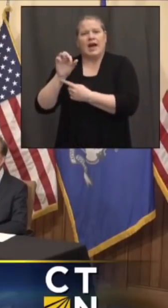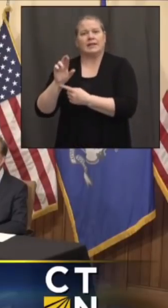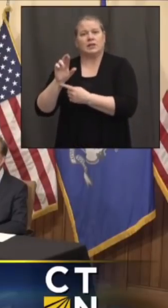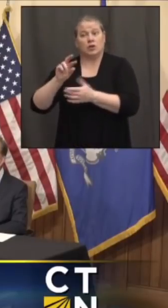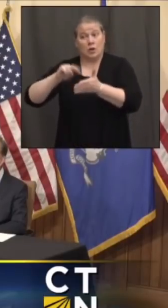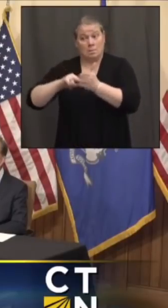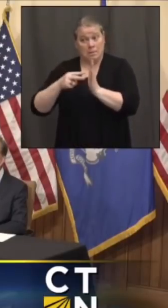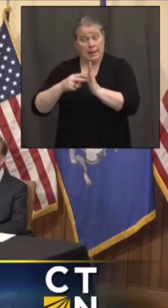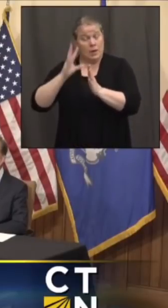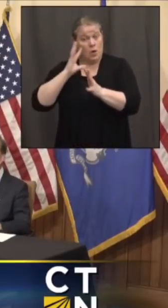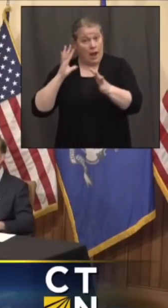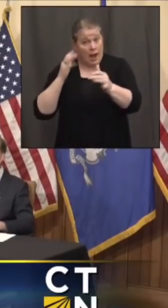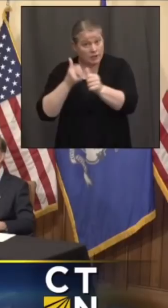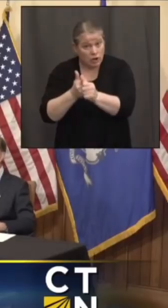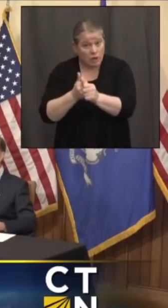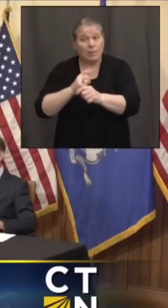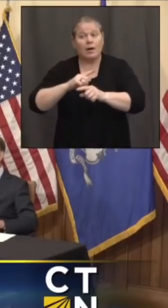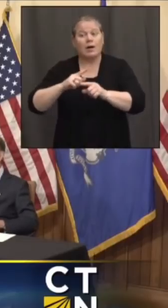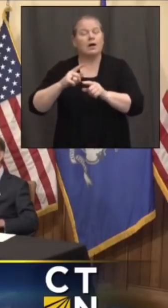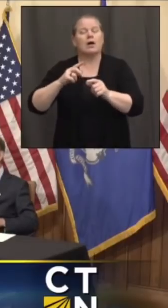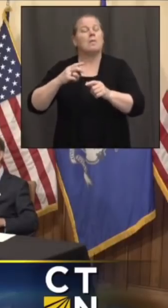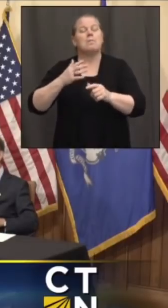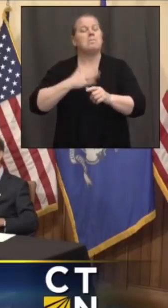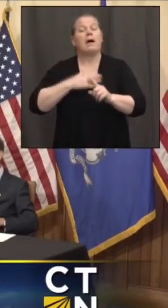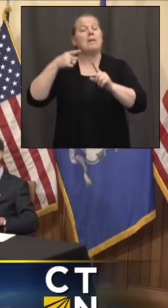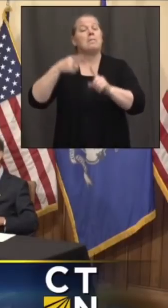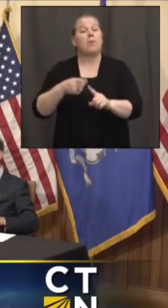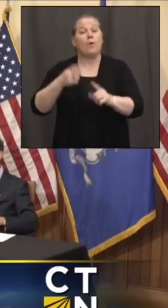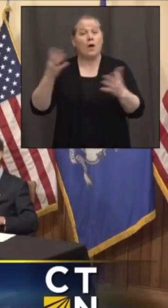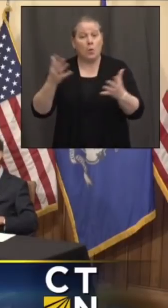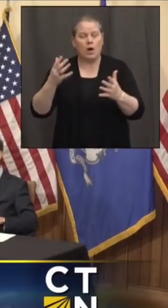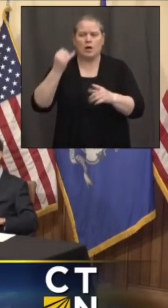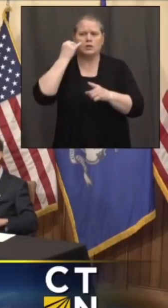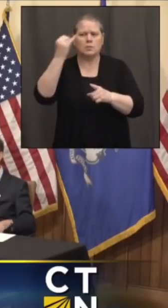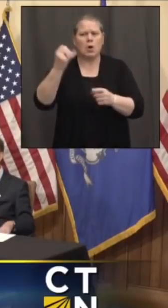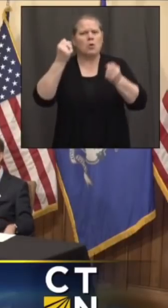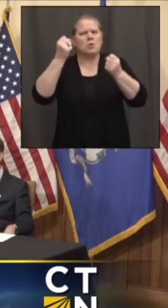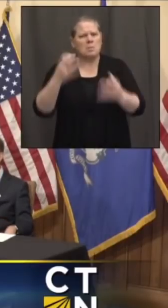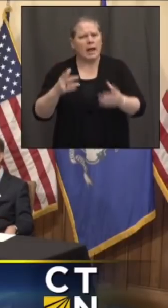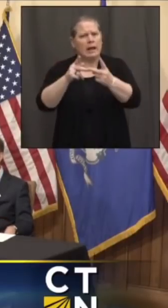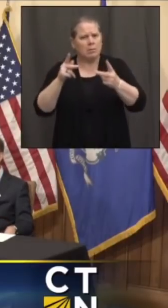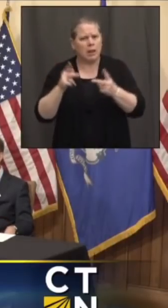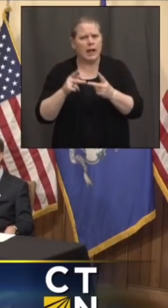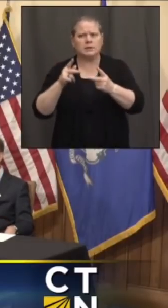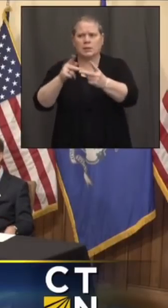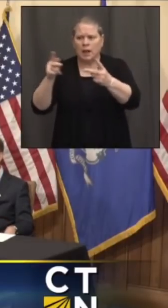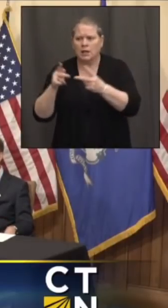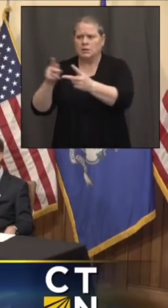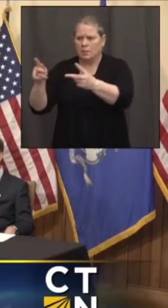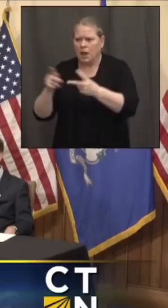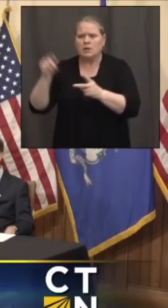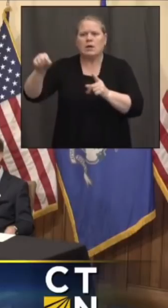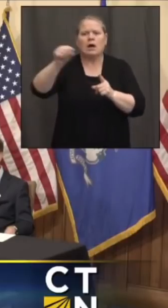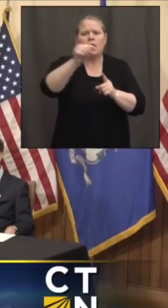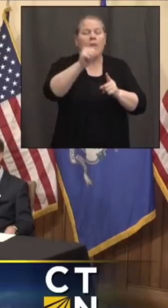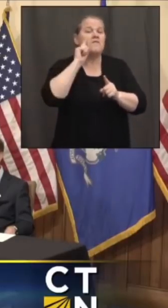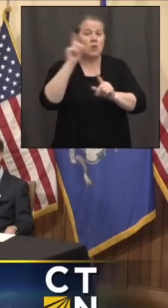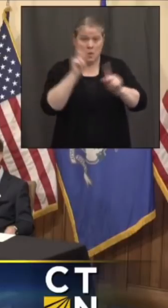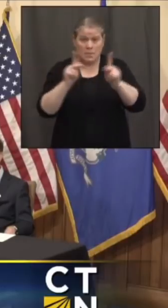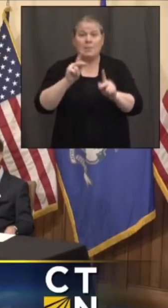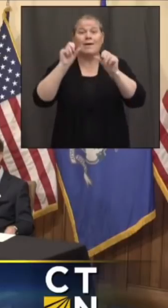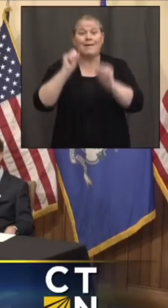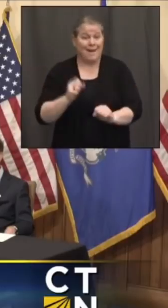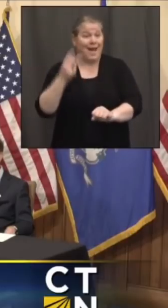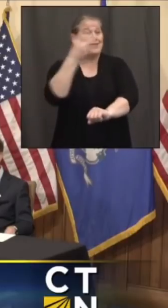have a lot of places but few vaccines, it doesn't do you any good. If you have all these places people can be vaccinated and all of a sudden the vaccines